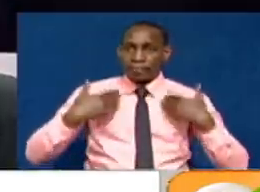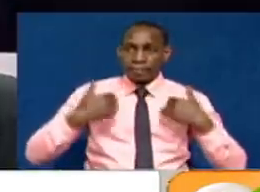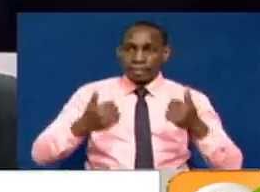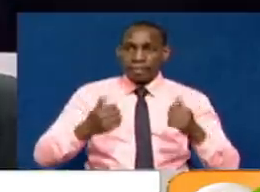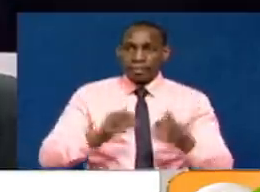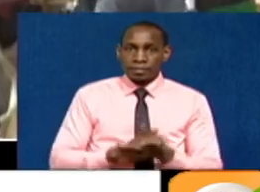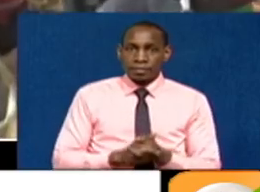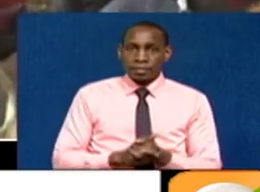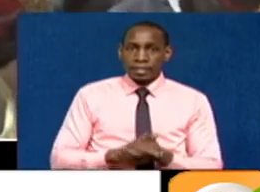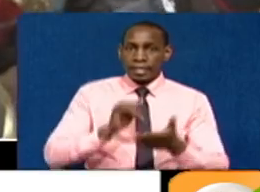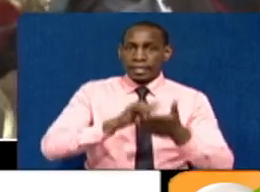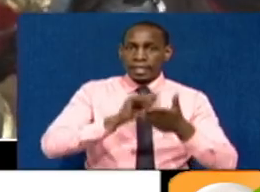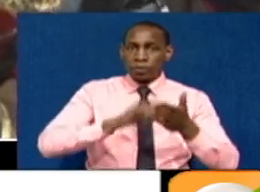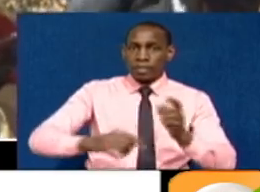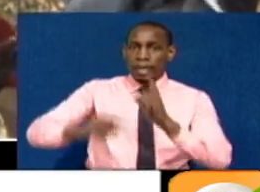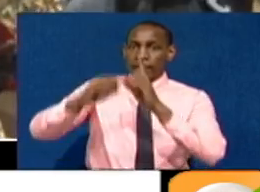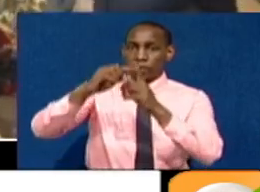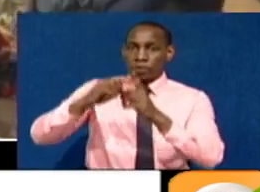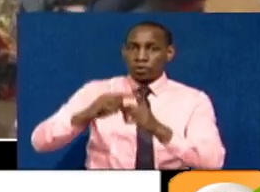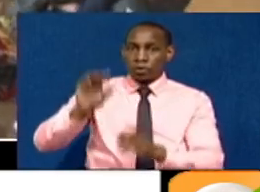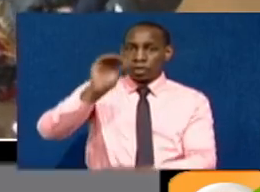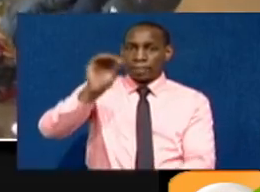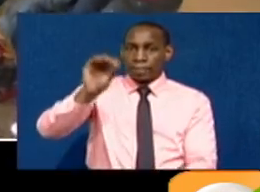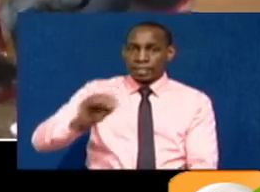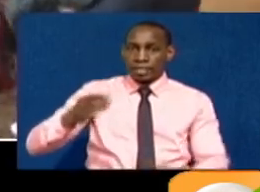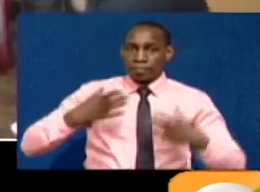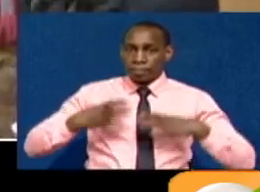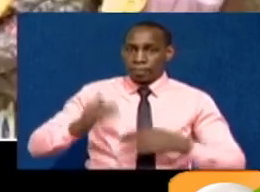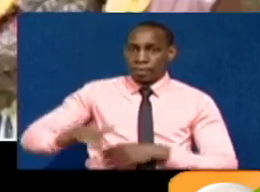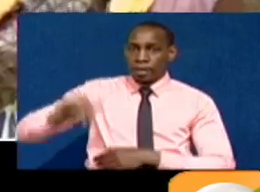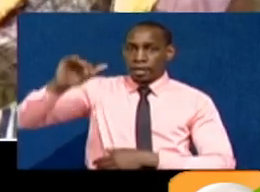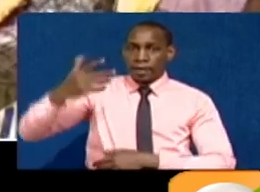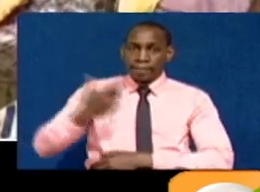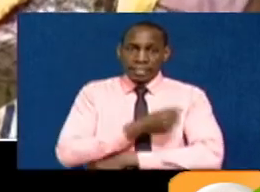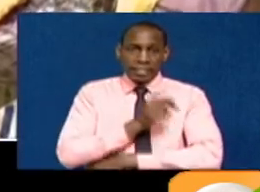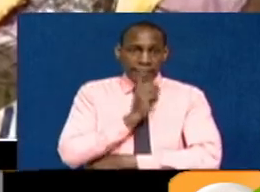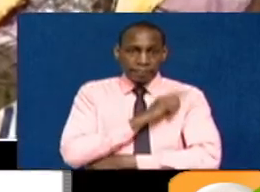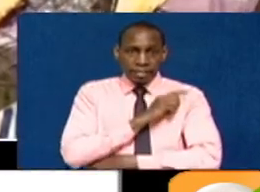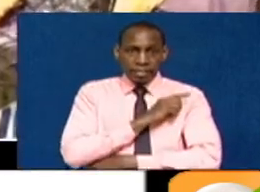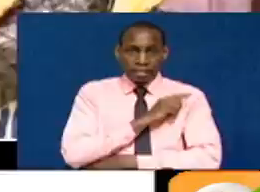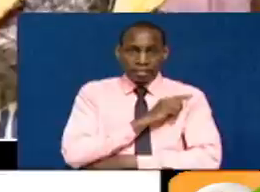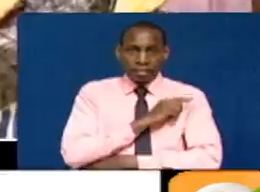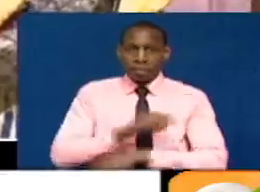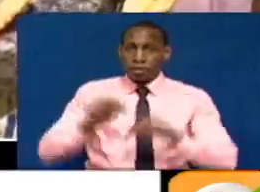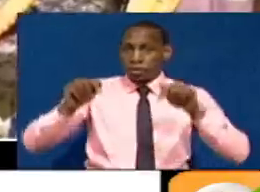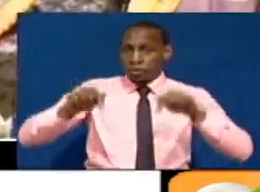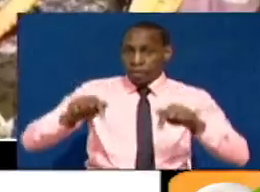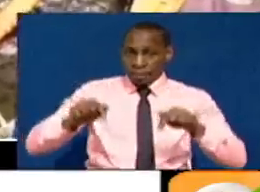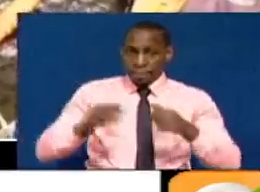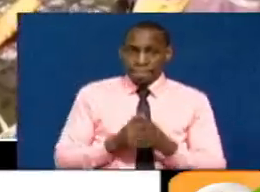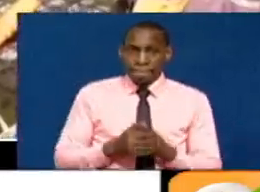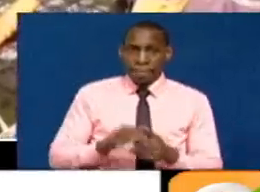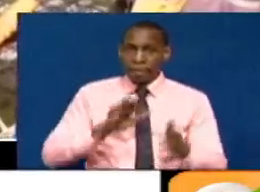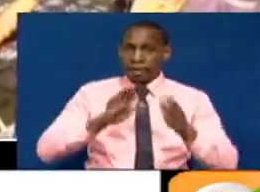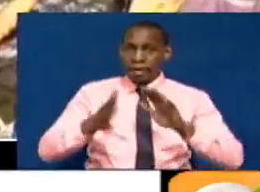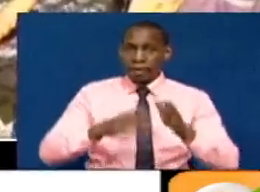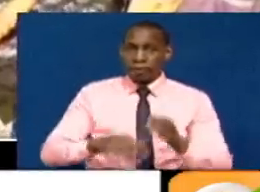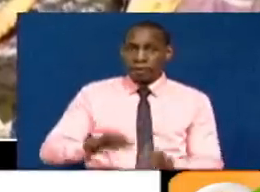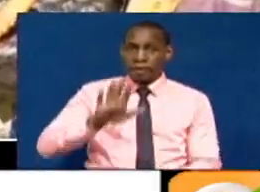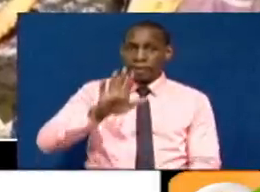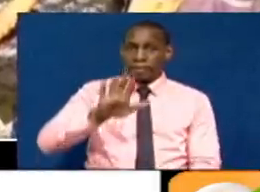Health is that the total percentage of adults that have been vaccinated as at today is about